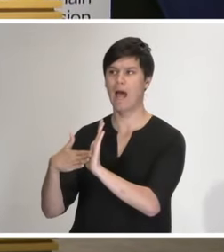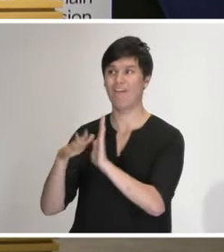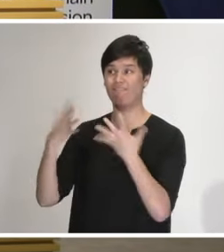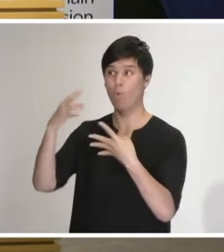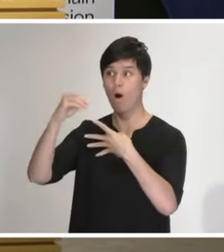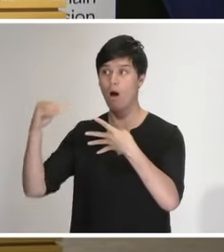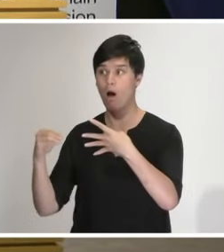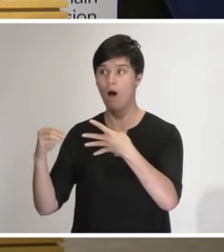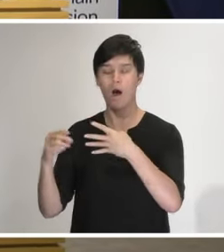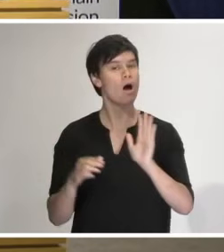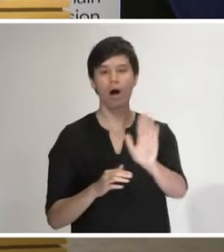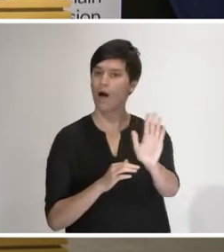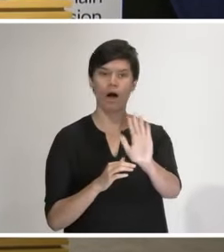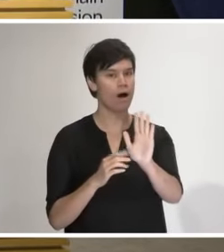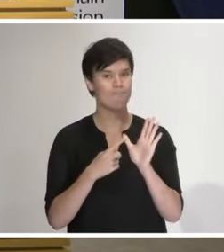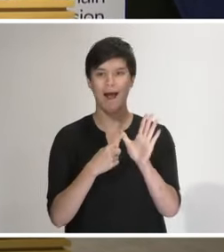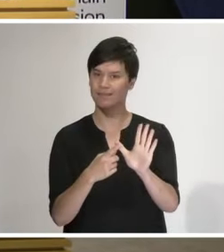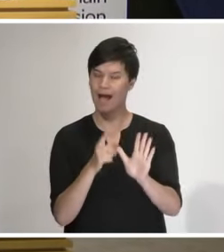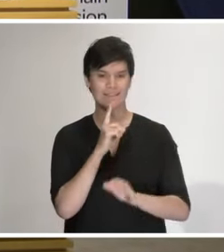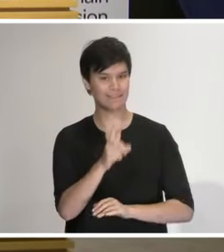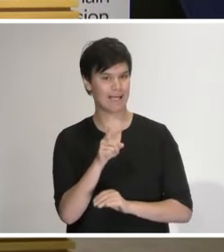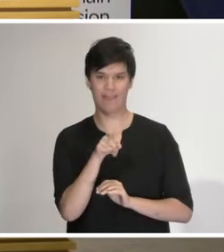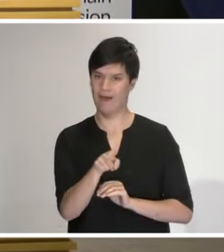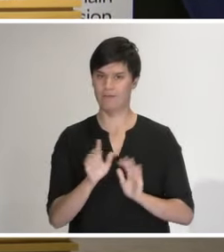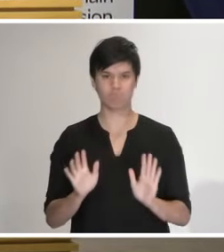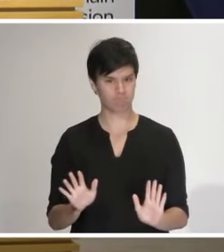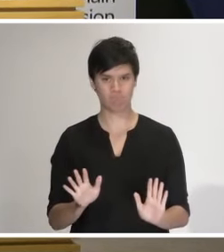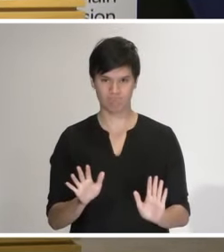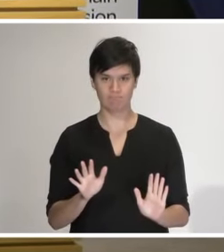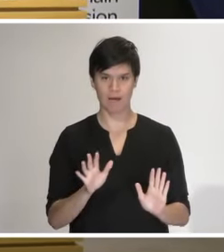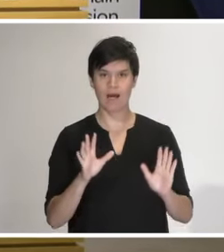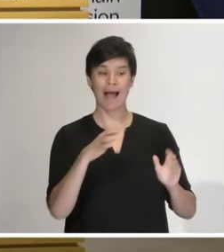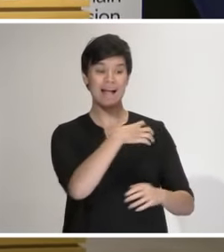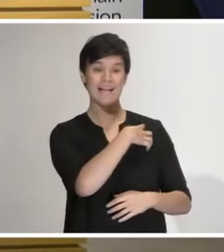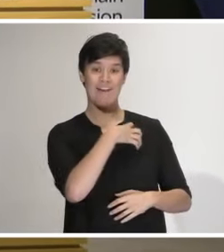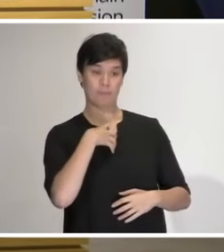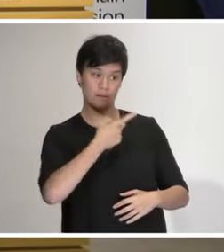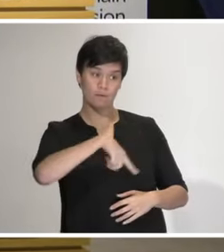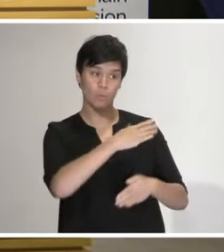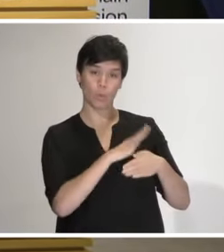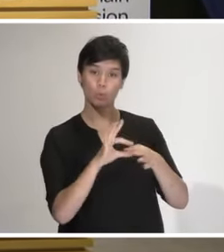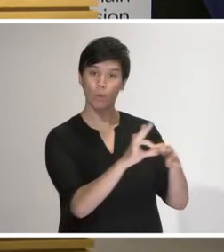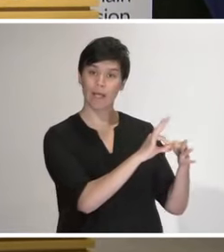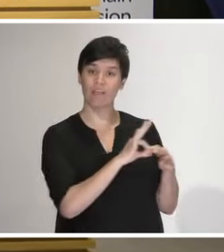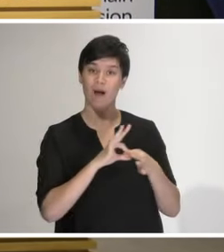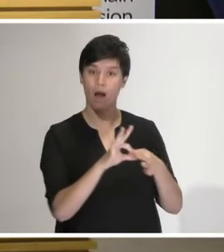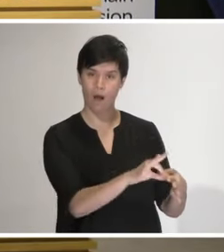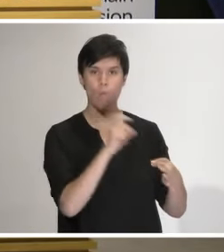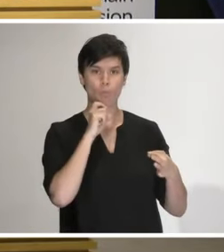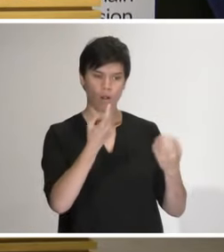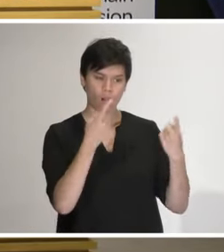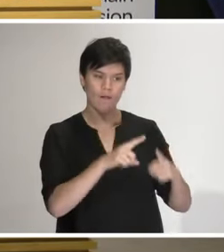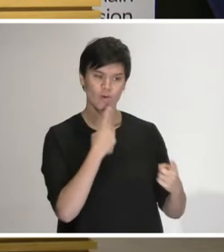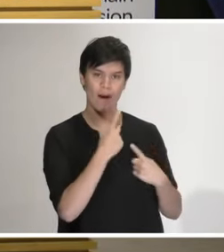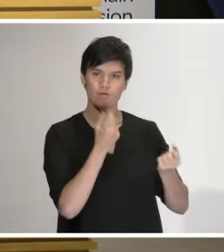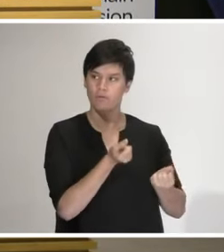say we were briefing Cabinet on Monday, and I'm not leading that work. It's a whole of government piece of work. When are you briefing Cabinet? During the coming week, it would be. Is the